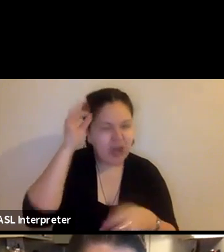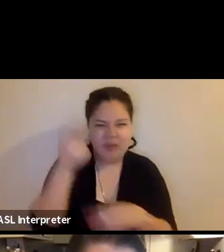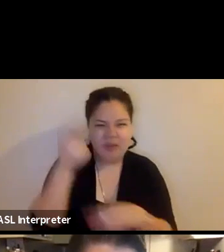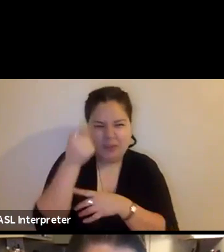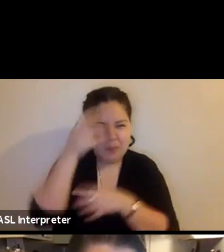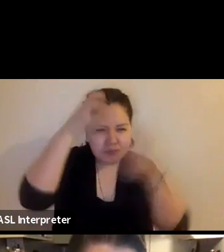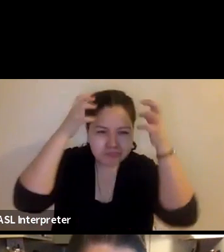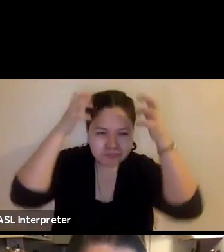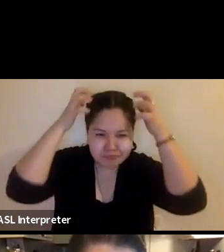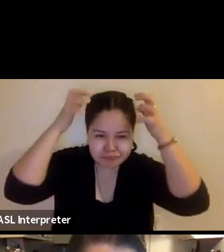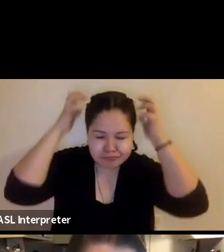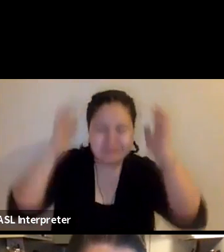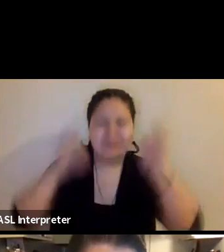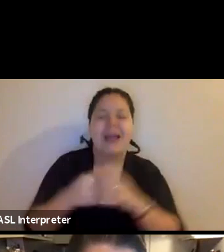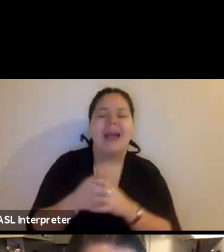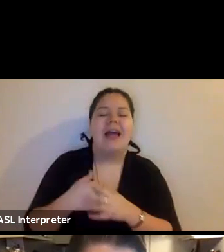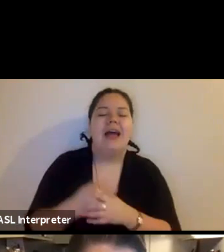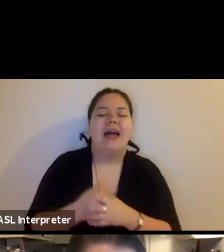I'm wearing my